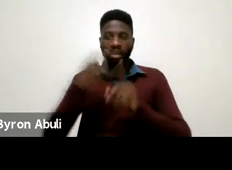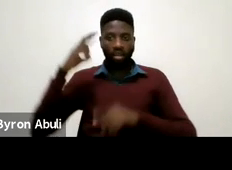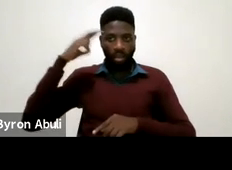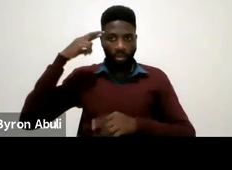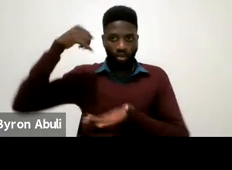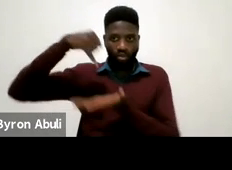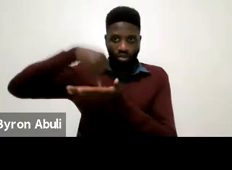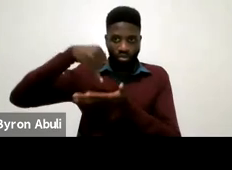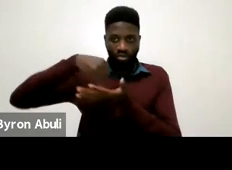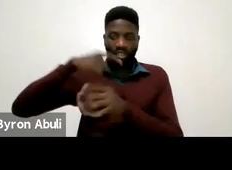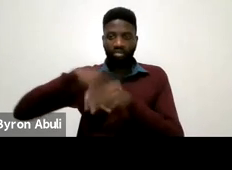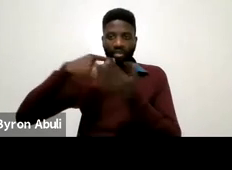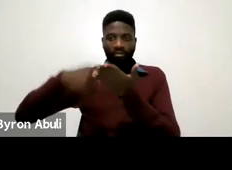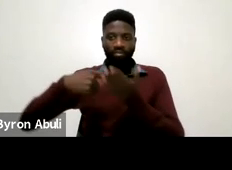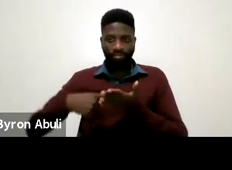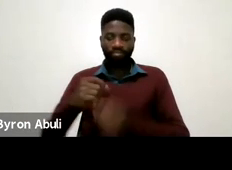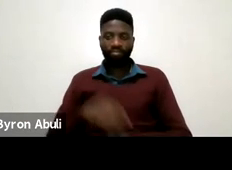them in this conversation.